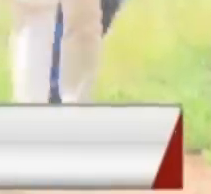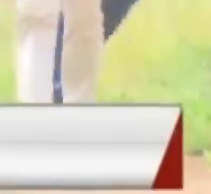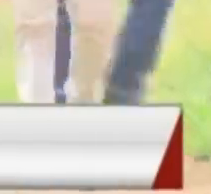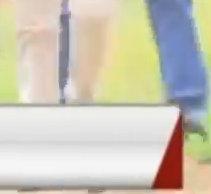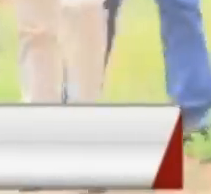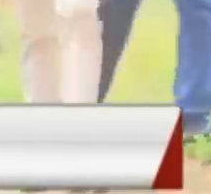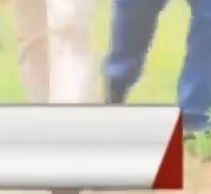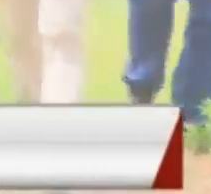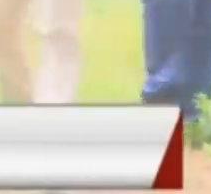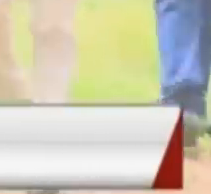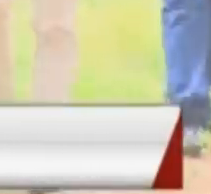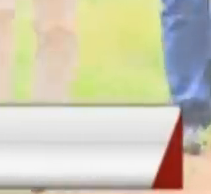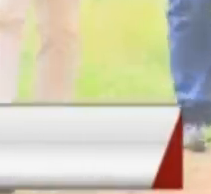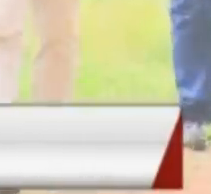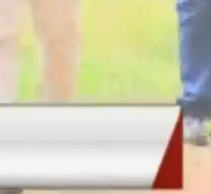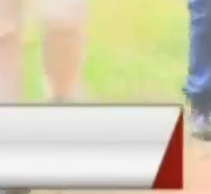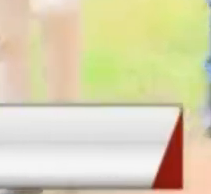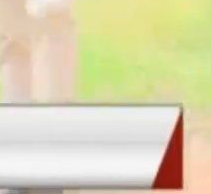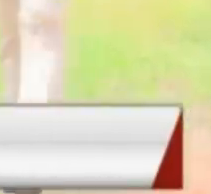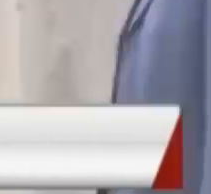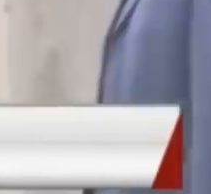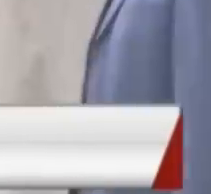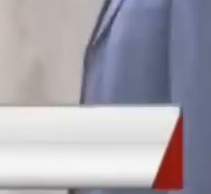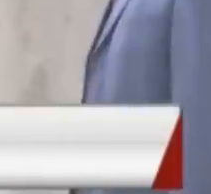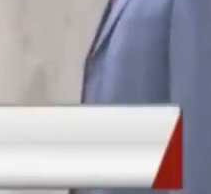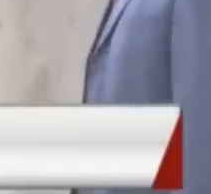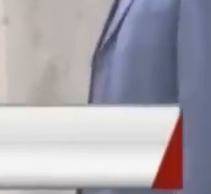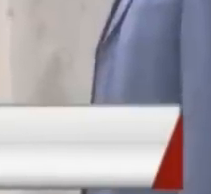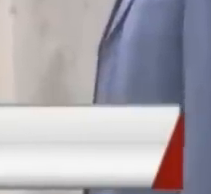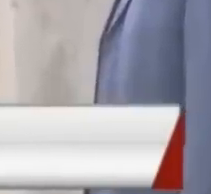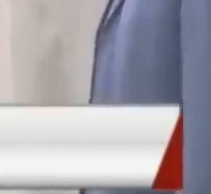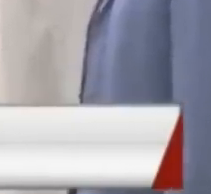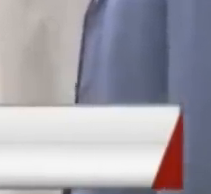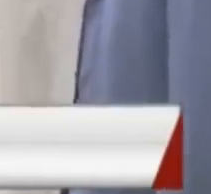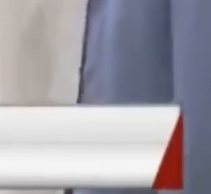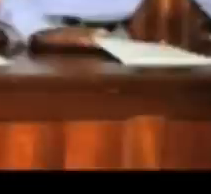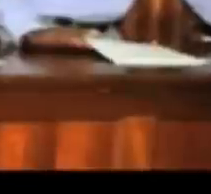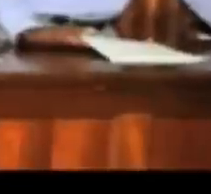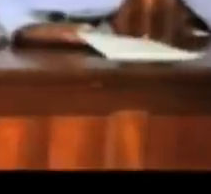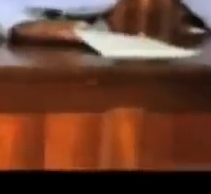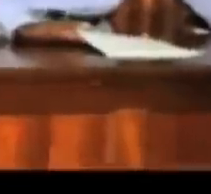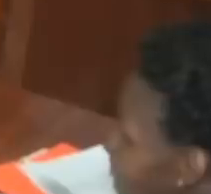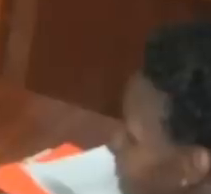Get ready for even better medicine, laughter on Bullseye.